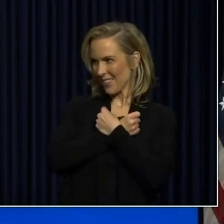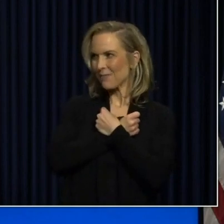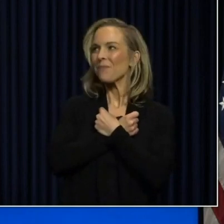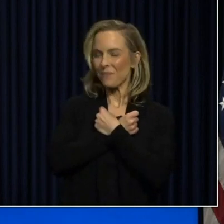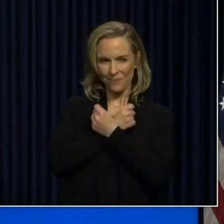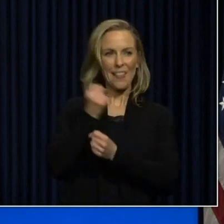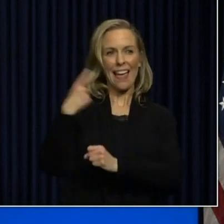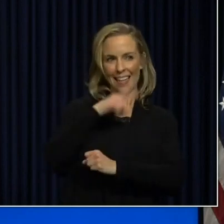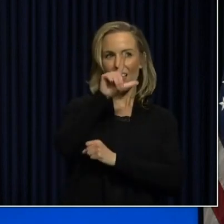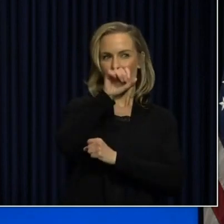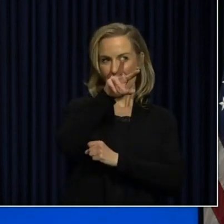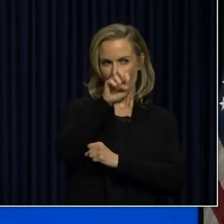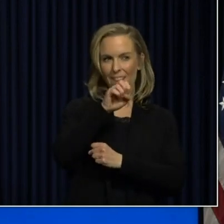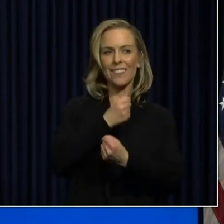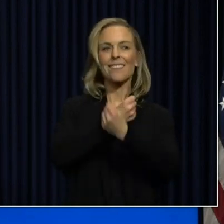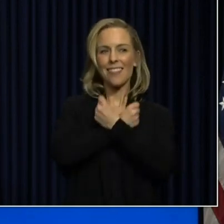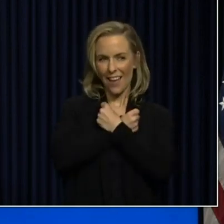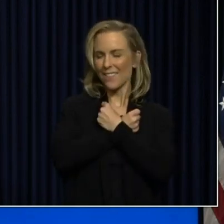love.